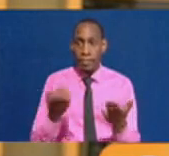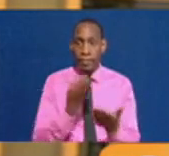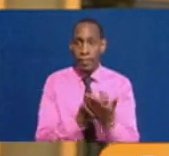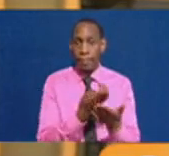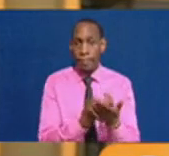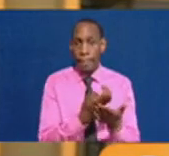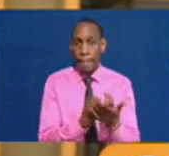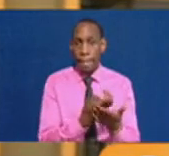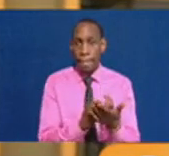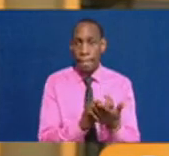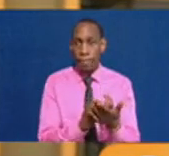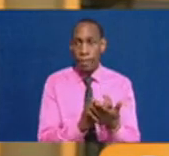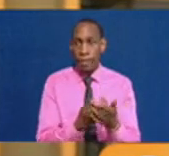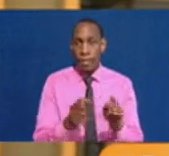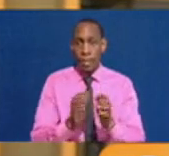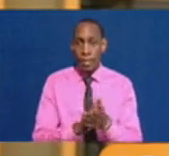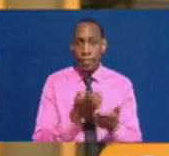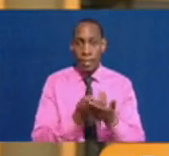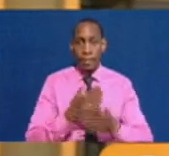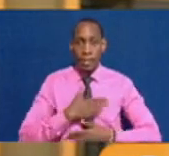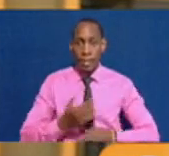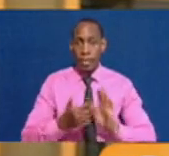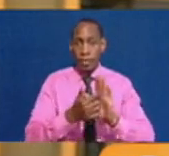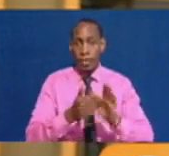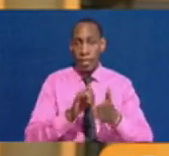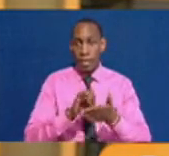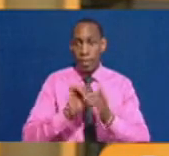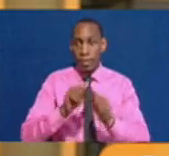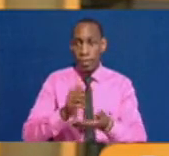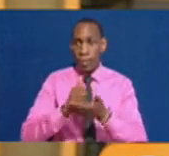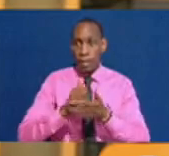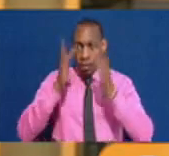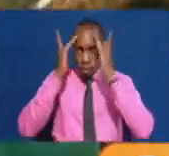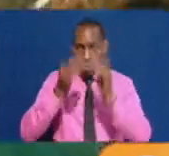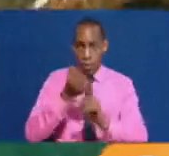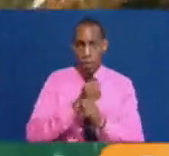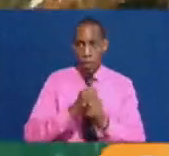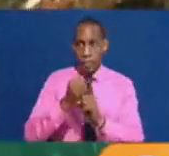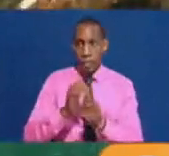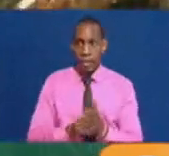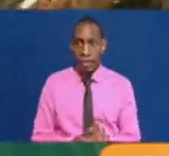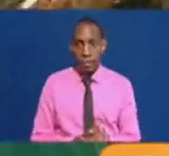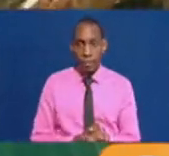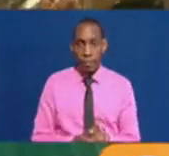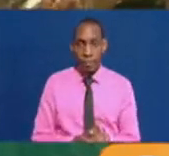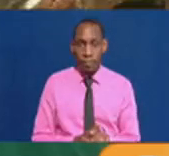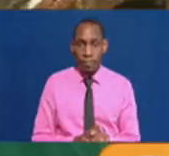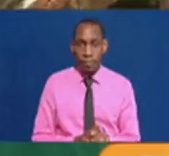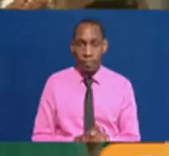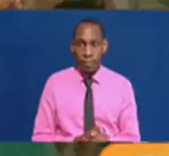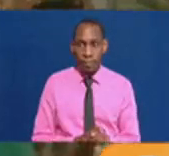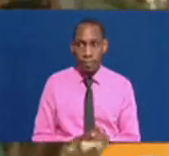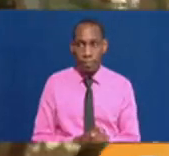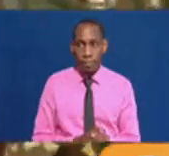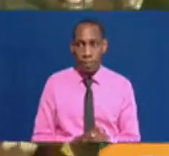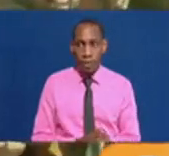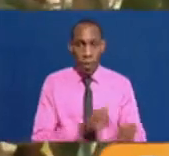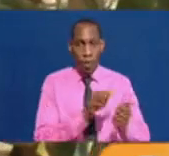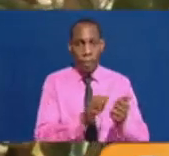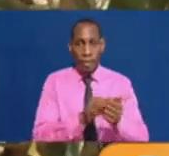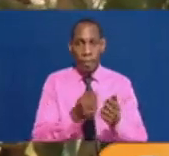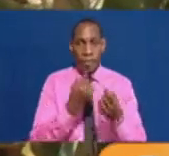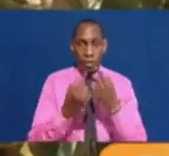evidence, let it be scientifically demonstrated. That could also help in decision making. Quite a number of myths that have been talked about